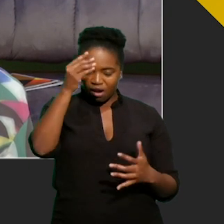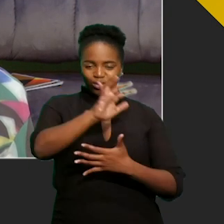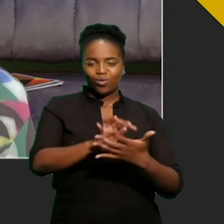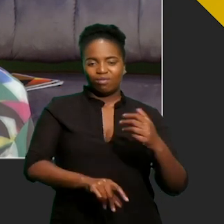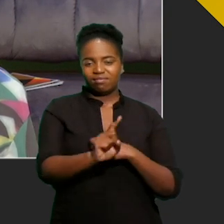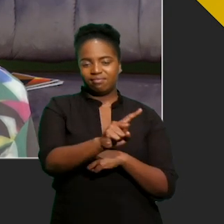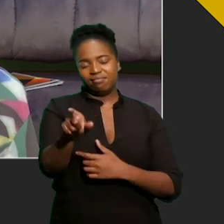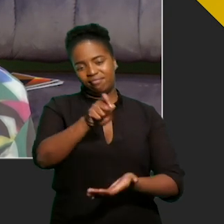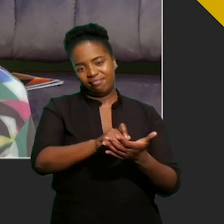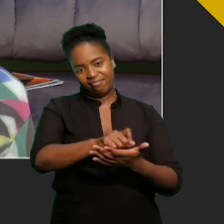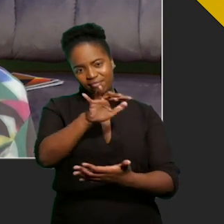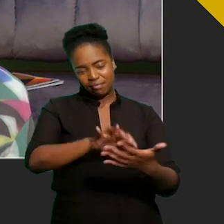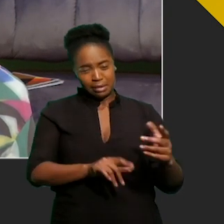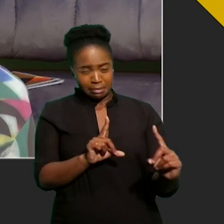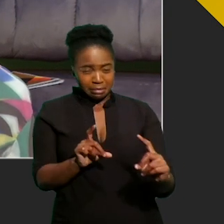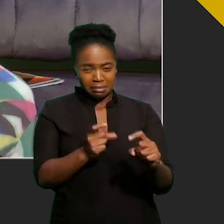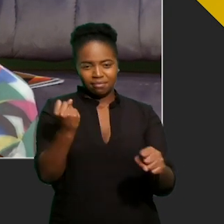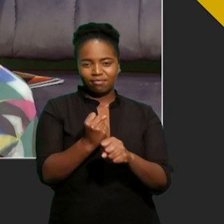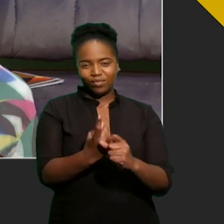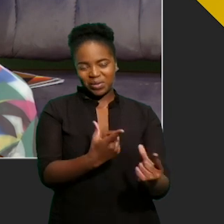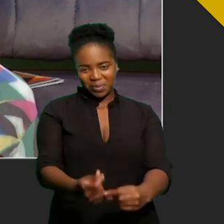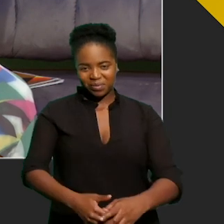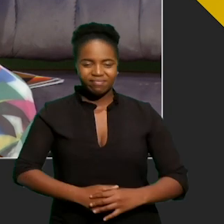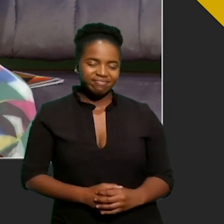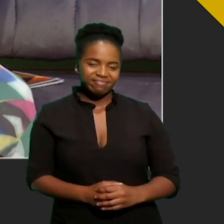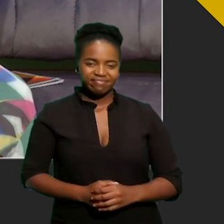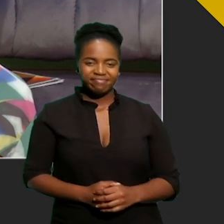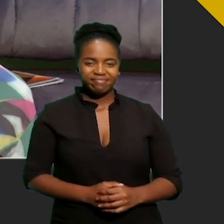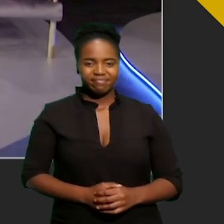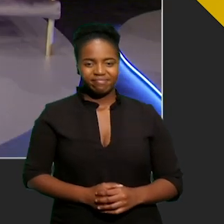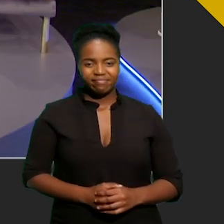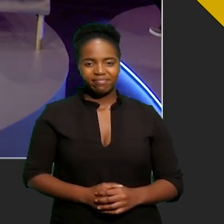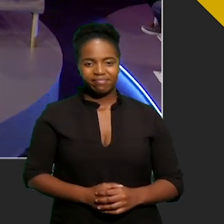that journalists are going to such great lengths to be able to report. Yep. Please stay with us.